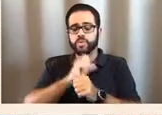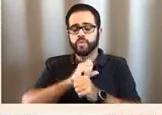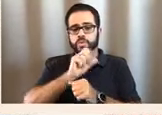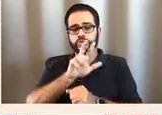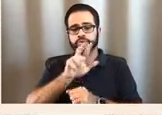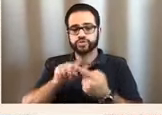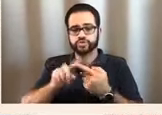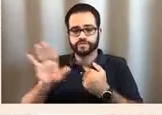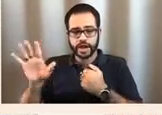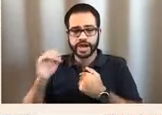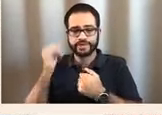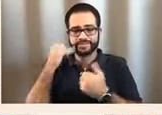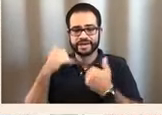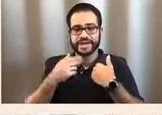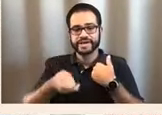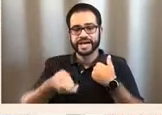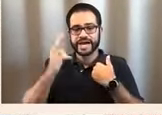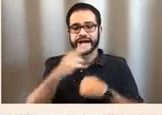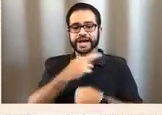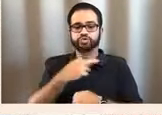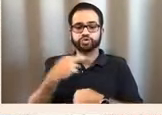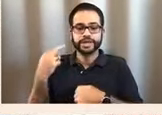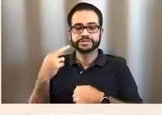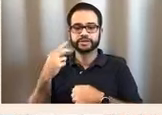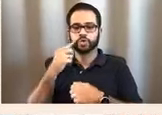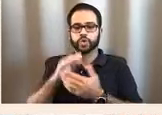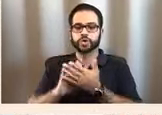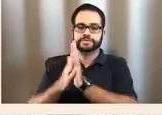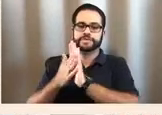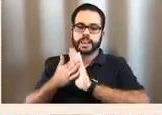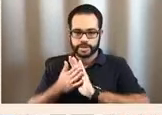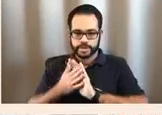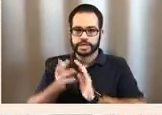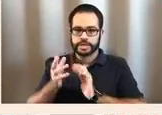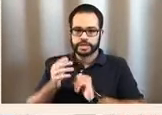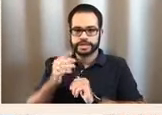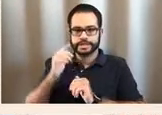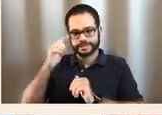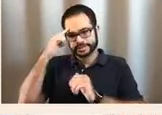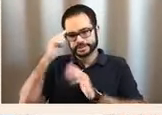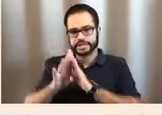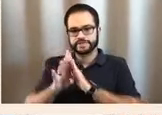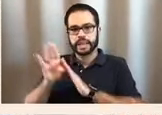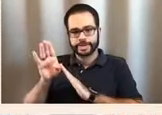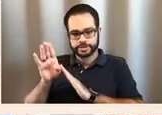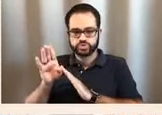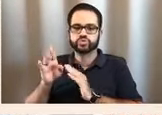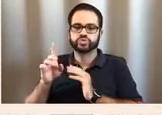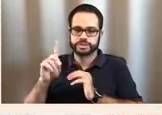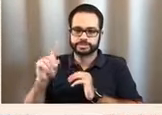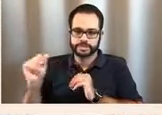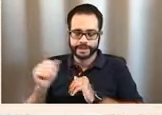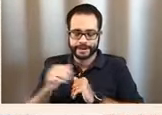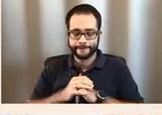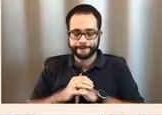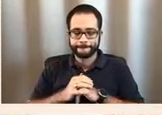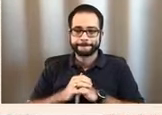of developing a developmental disability. Now, Jan's going to be able to tell how VR can help